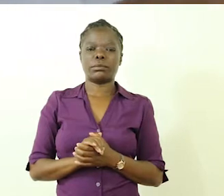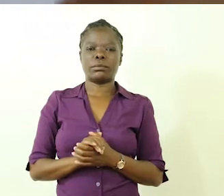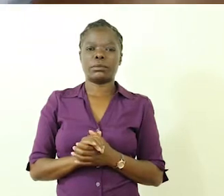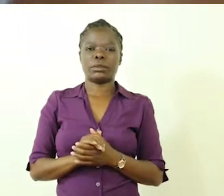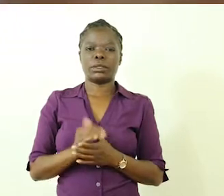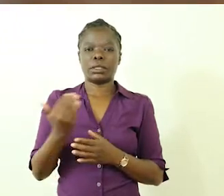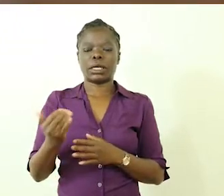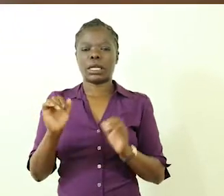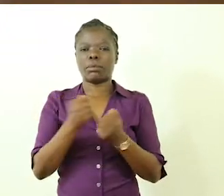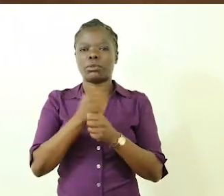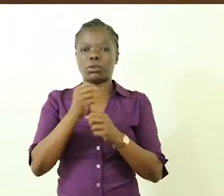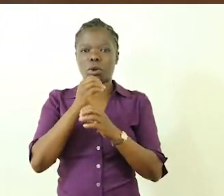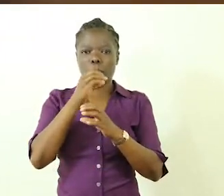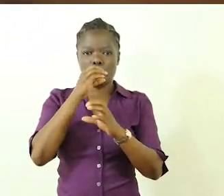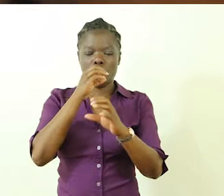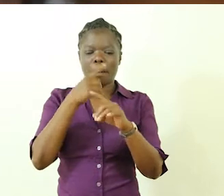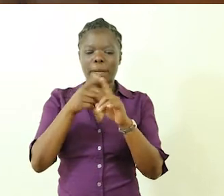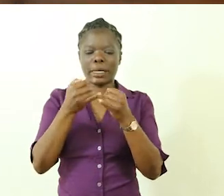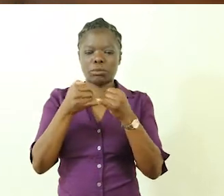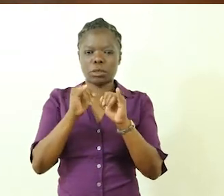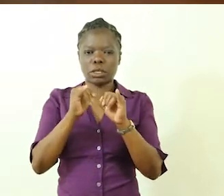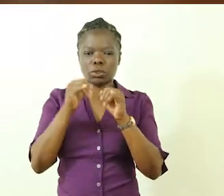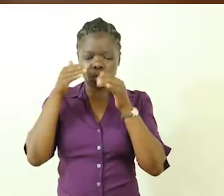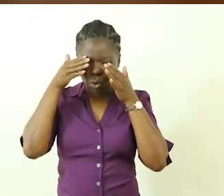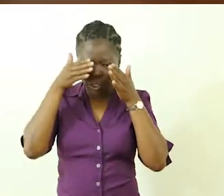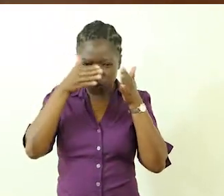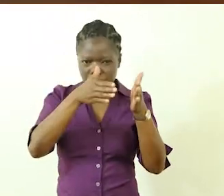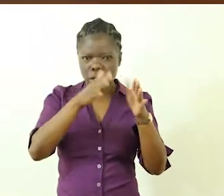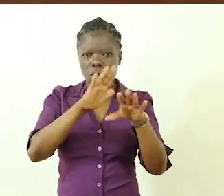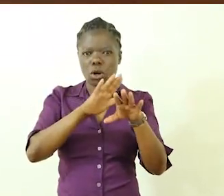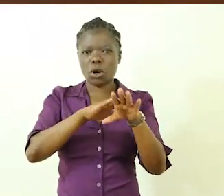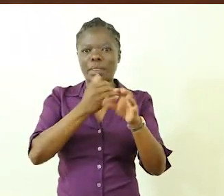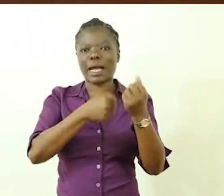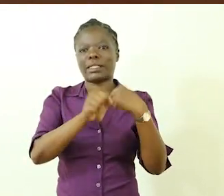The child can't blow, but I'm just training him to concentrate on the activity.